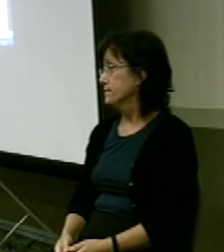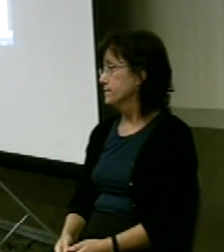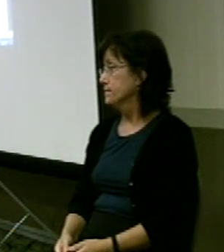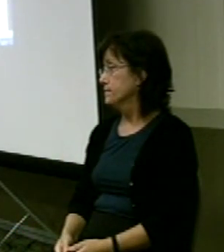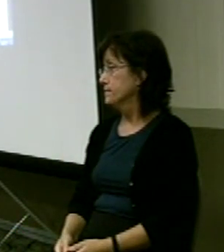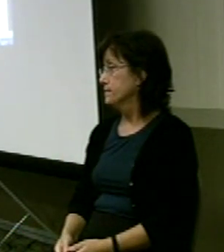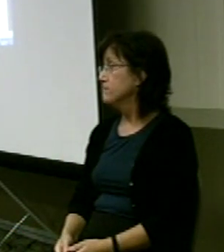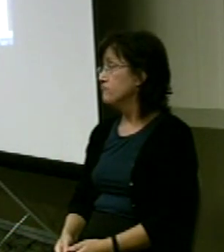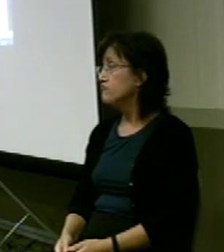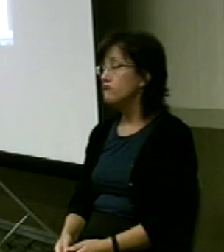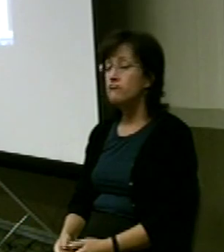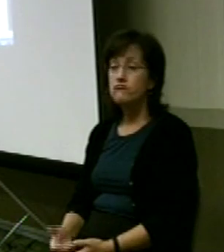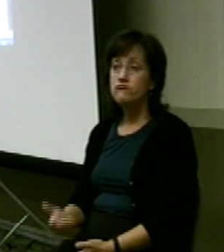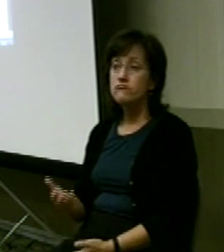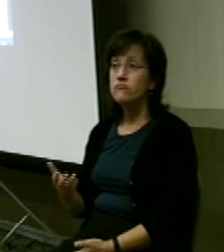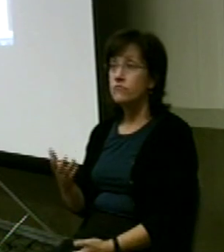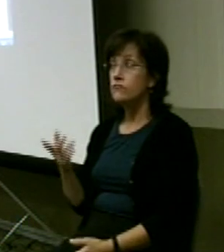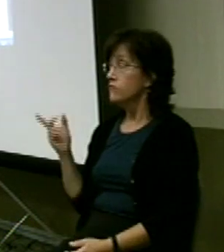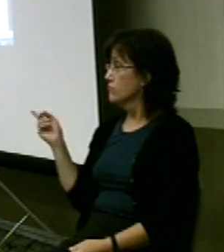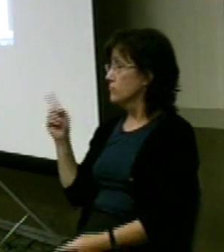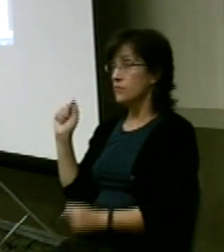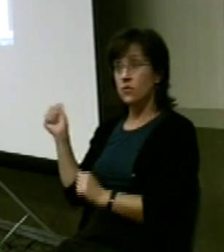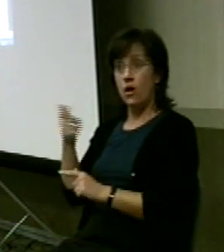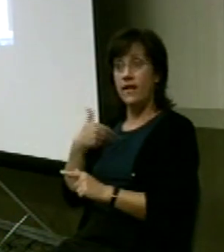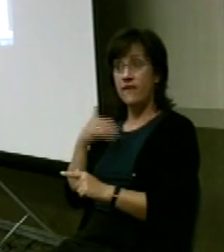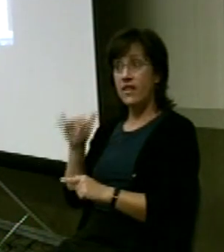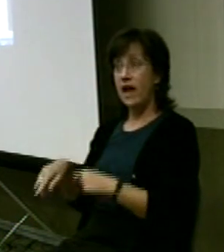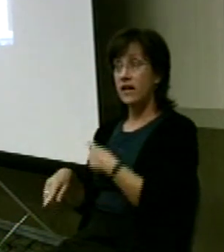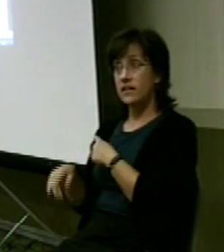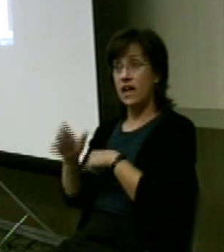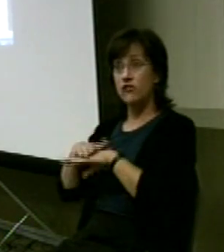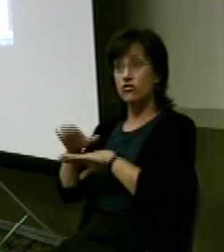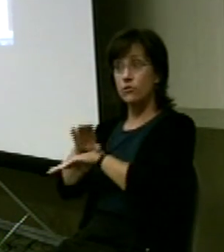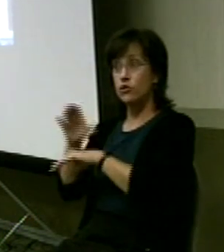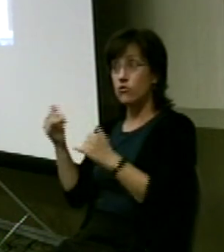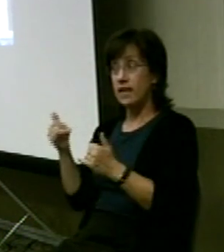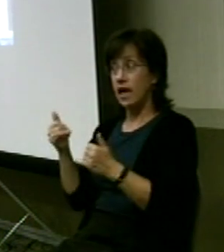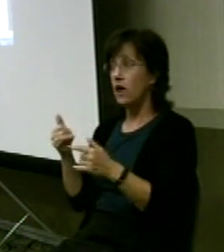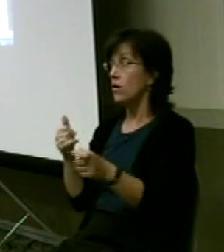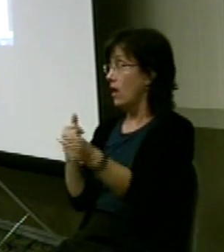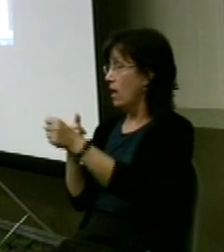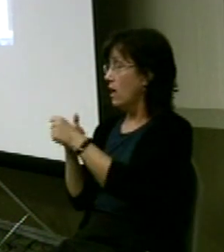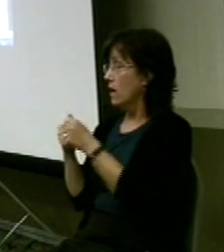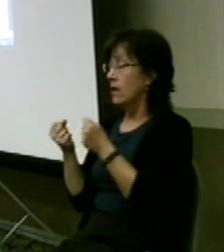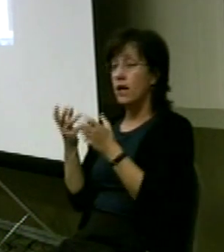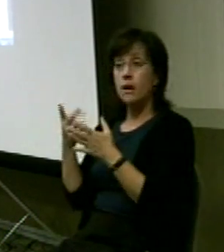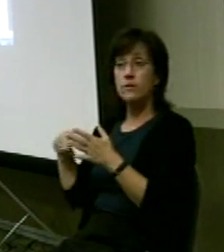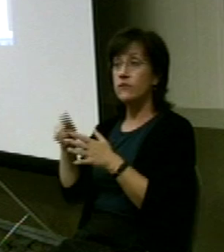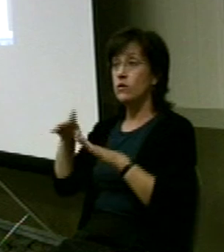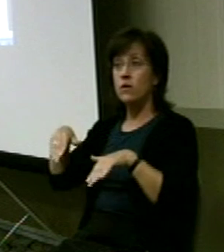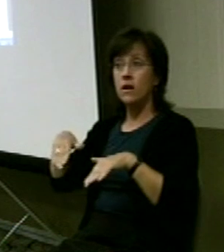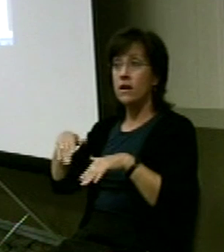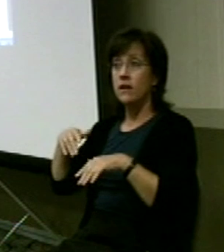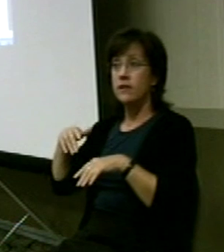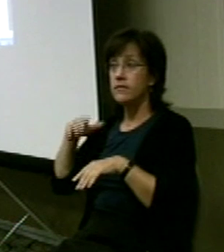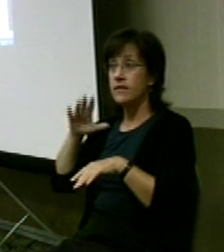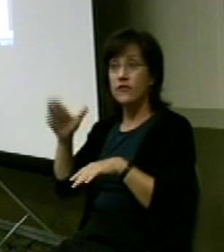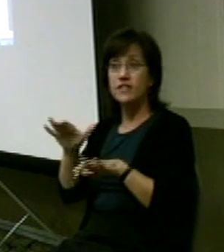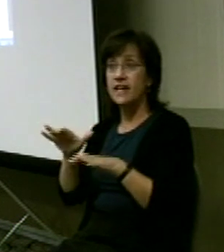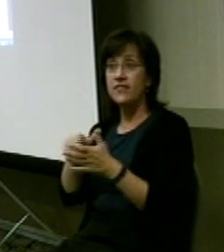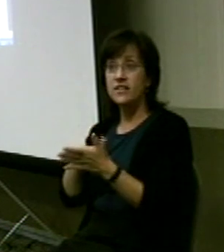And this is probably what most of you would be using in meetings. Does everybody have one of these on your computer right now? Yeah. How many of you haven't been able to do this